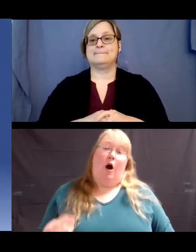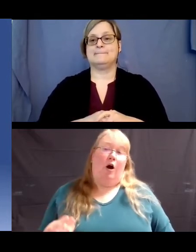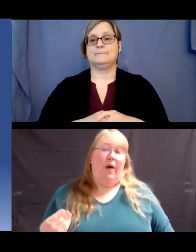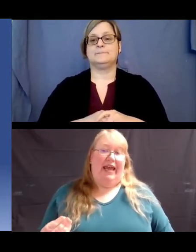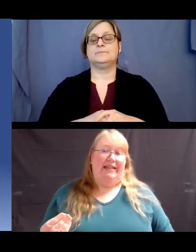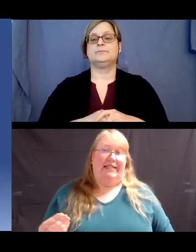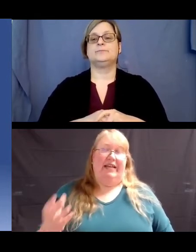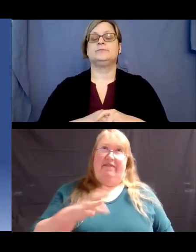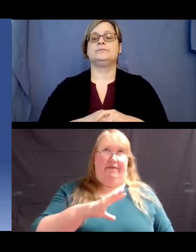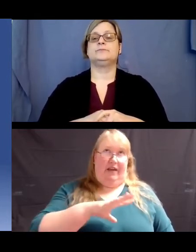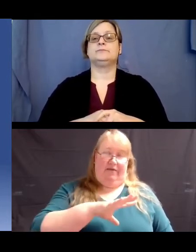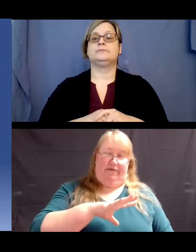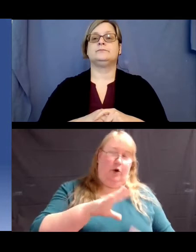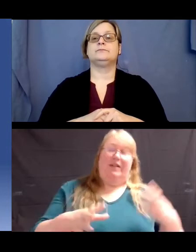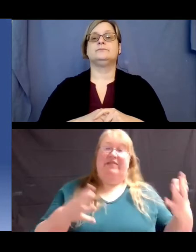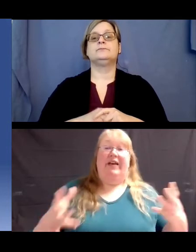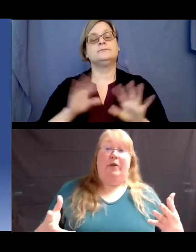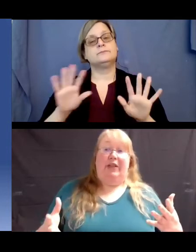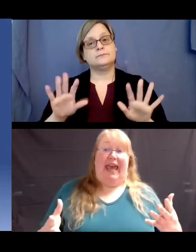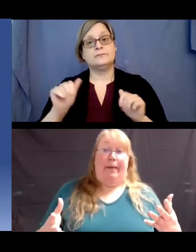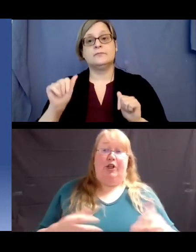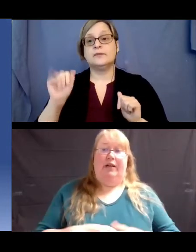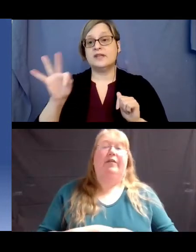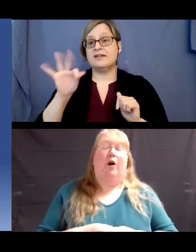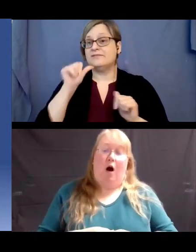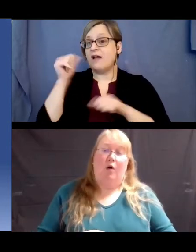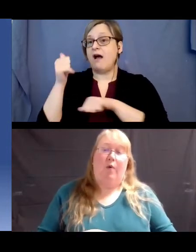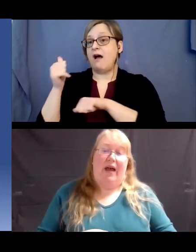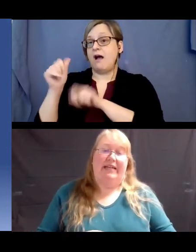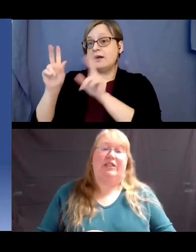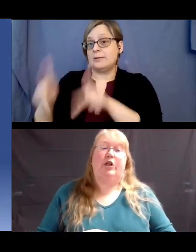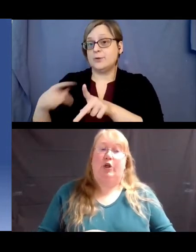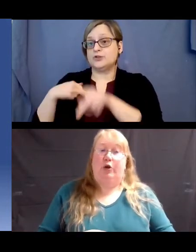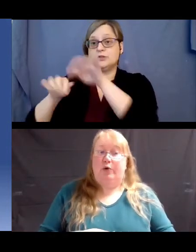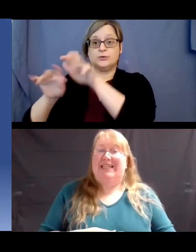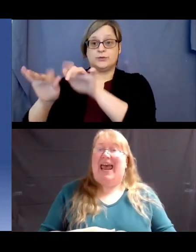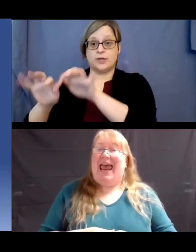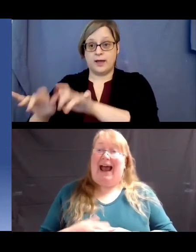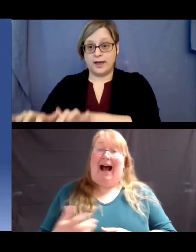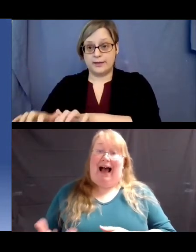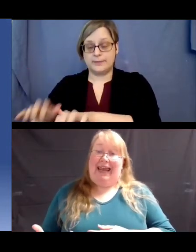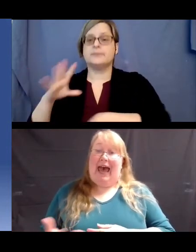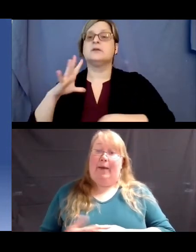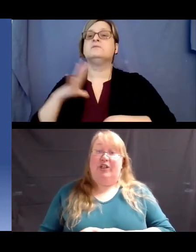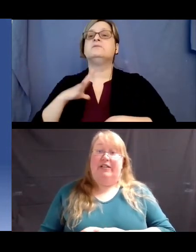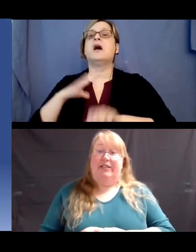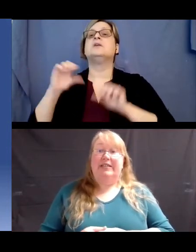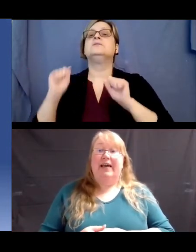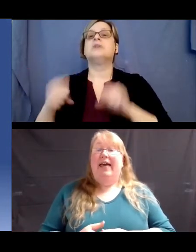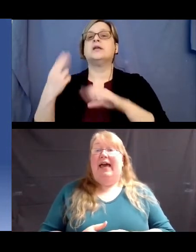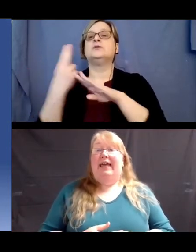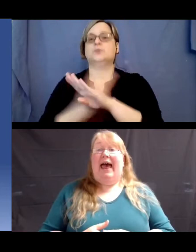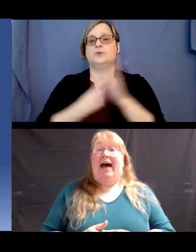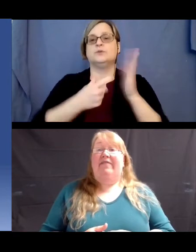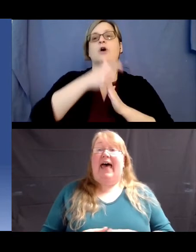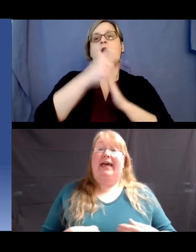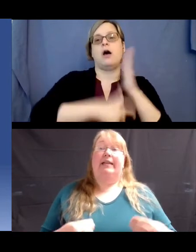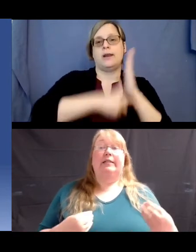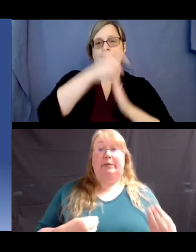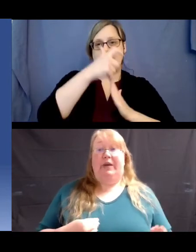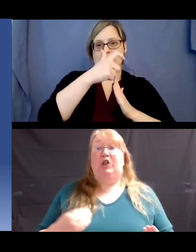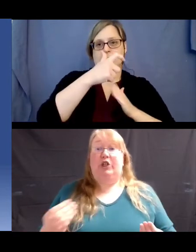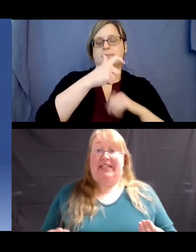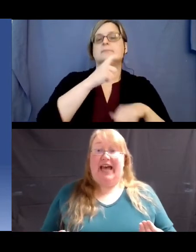There are ways, if no one's available to caption, there are ways to use AI captions and have